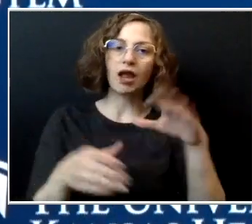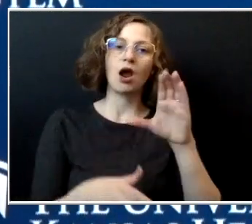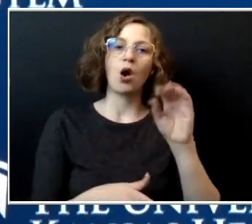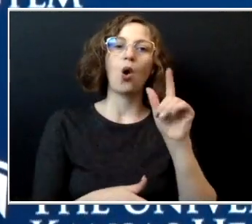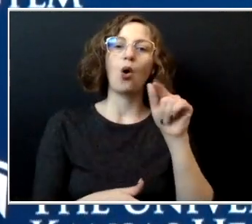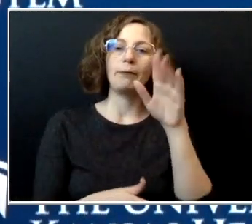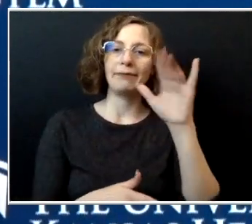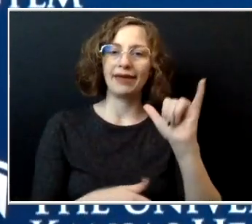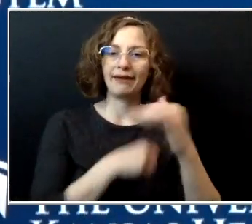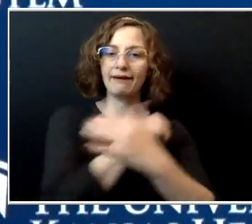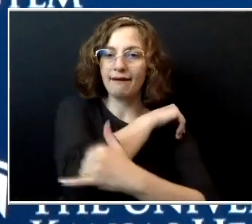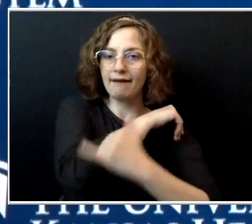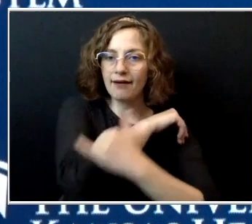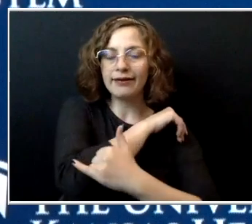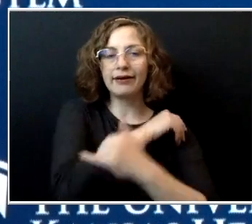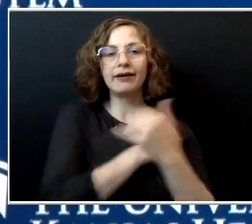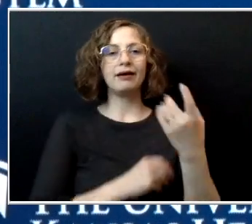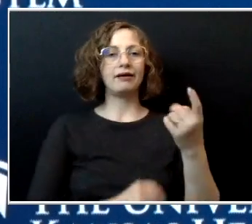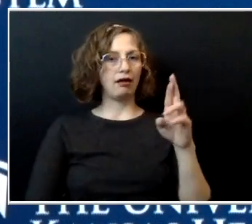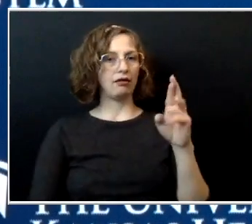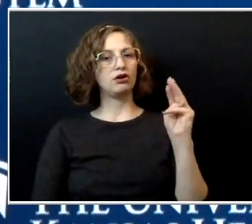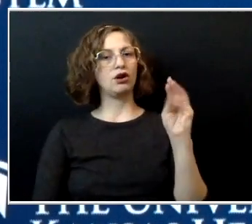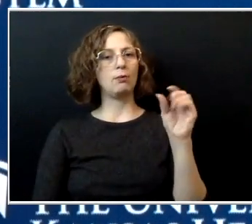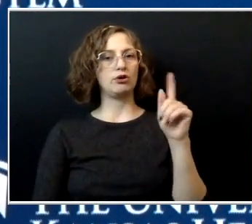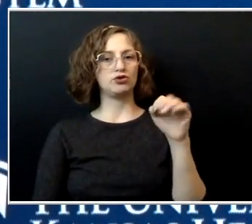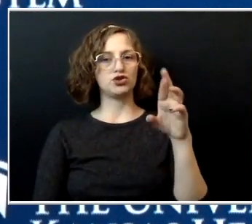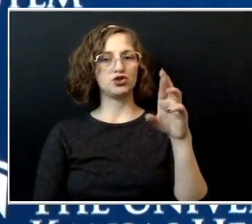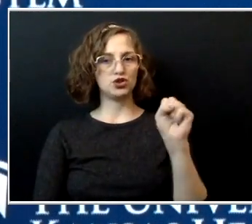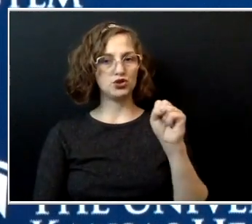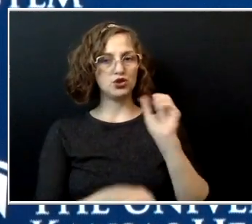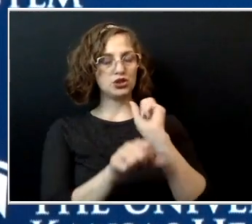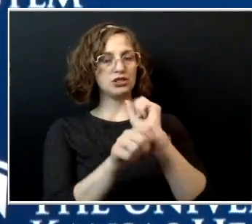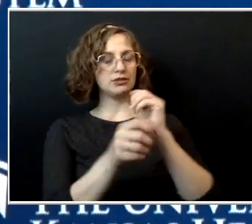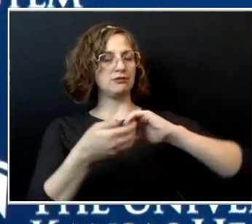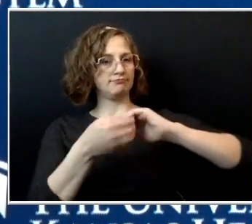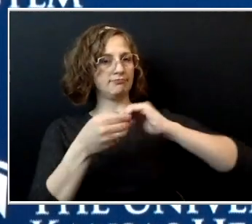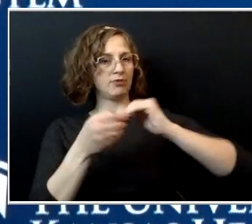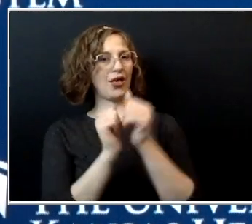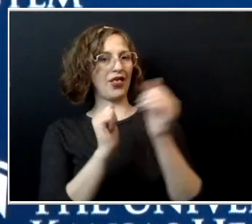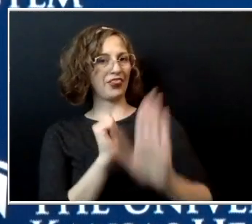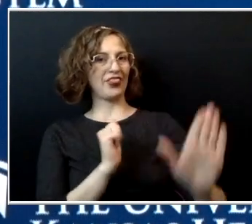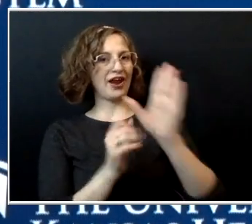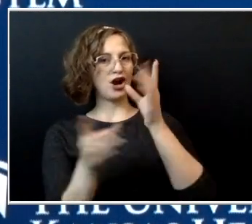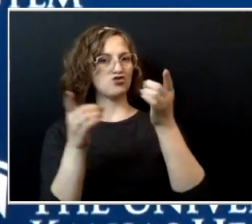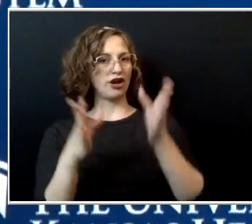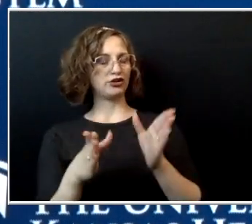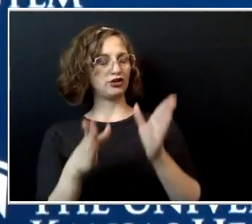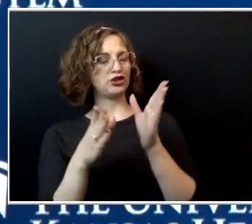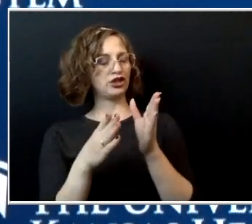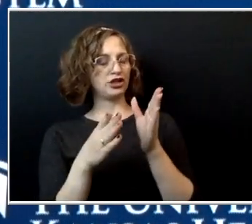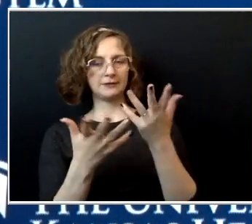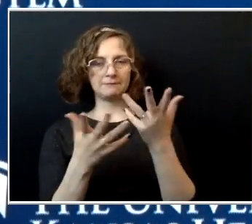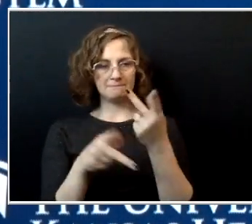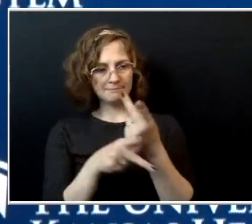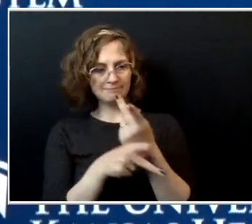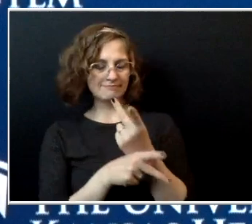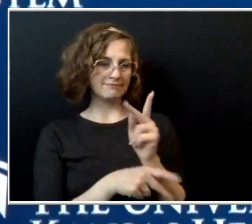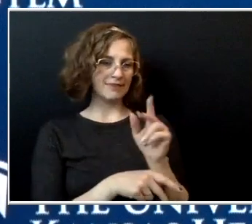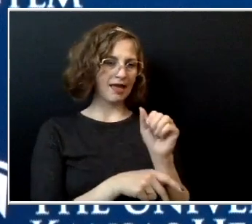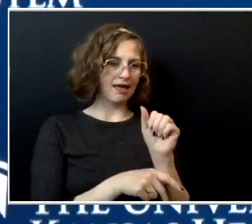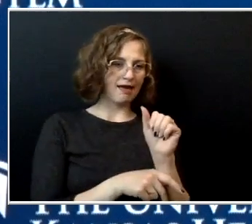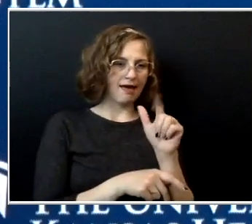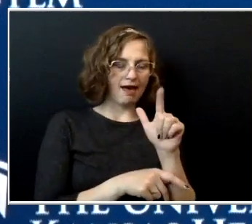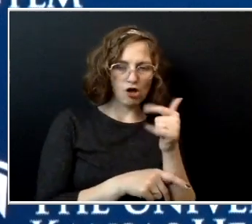has been working with their medical director around algorithms and protocols so that we can really, hopefully, identify